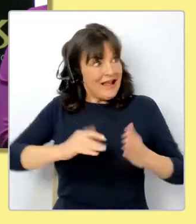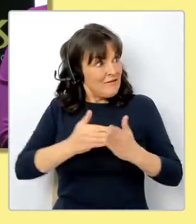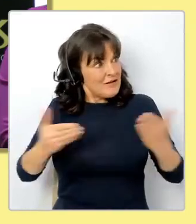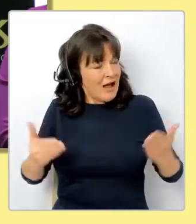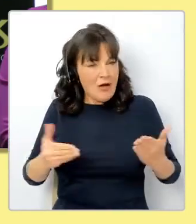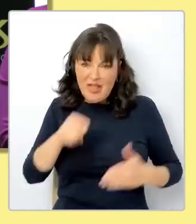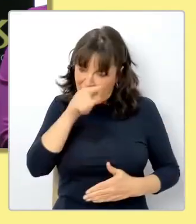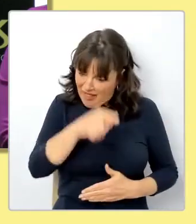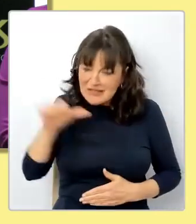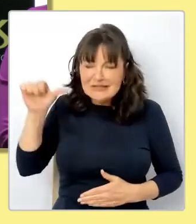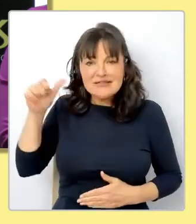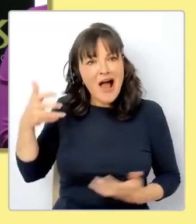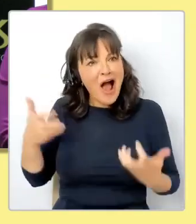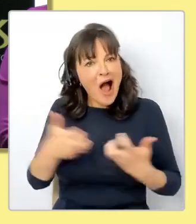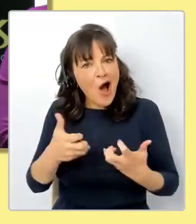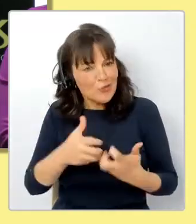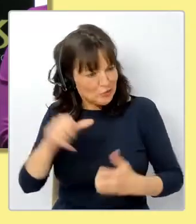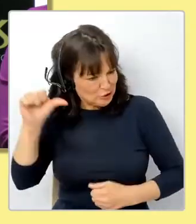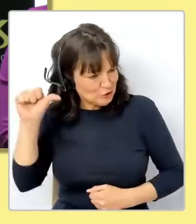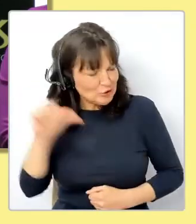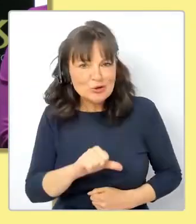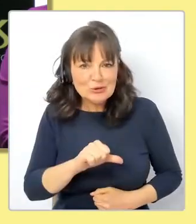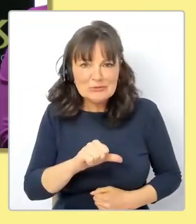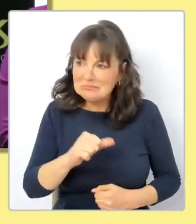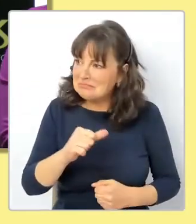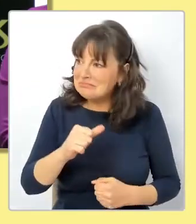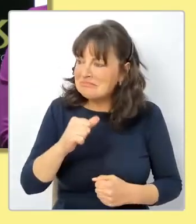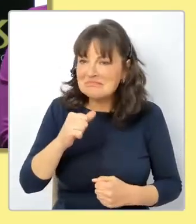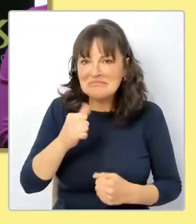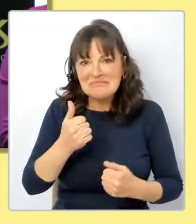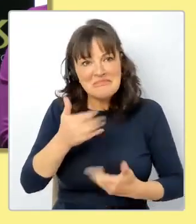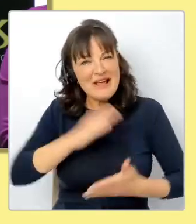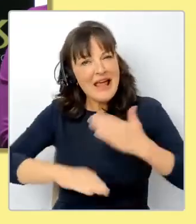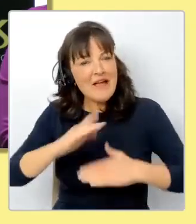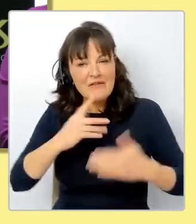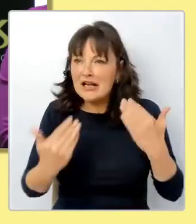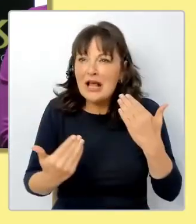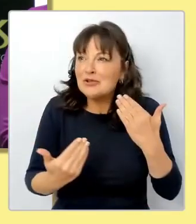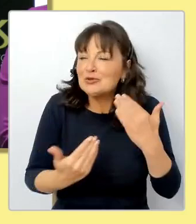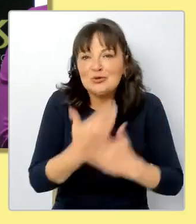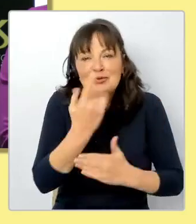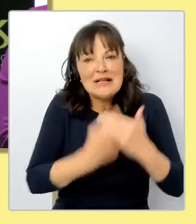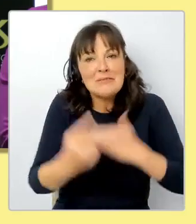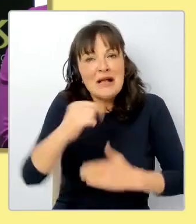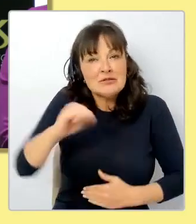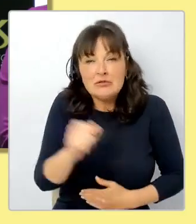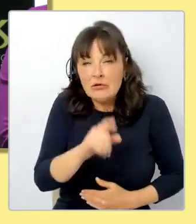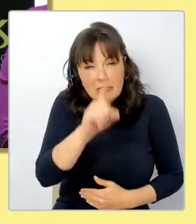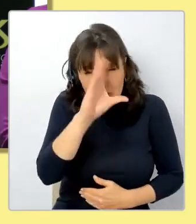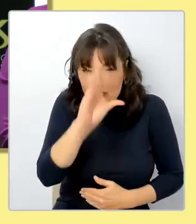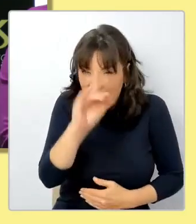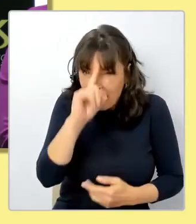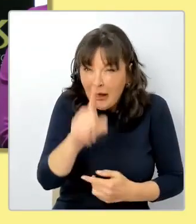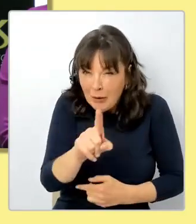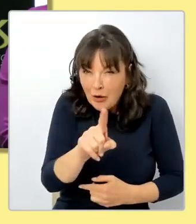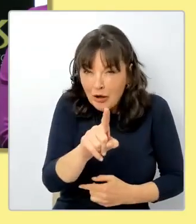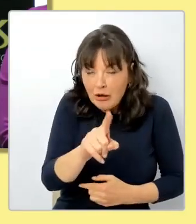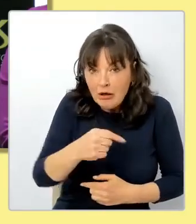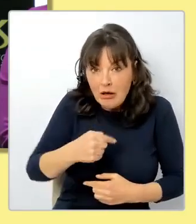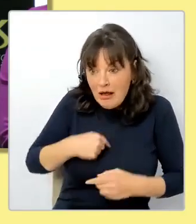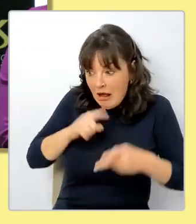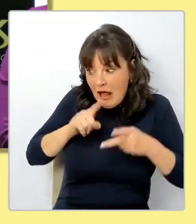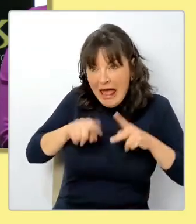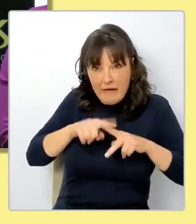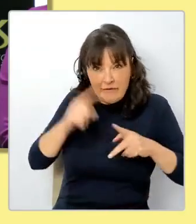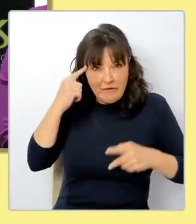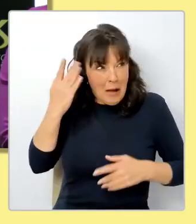God help us if we are stuck in this unequal union for a moment longer. If we ever need help like refugees do,